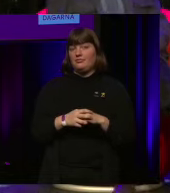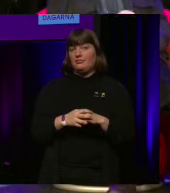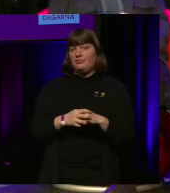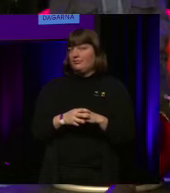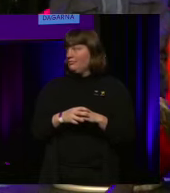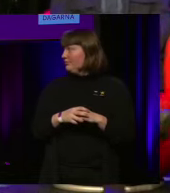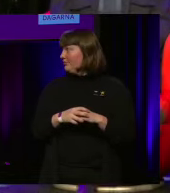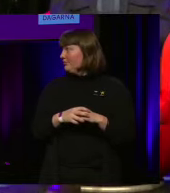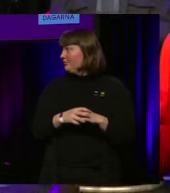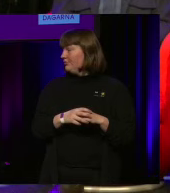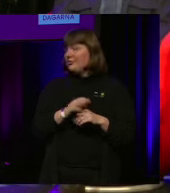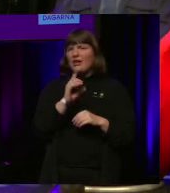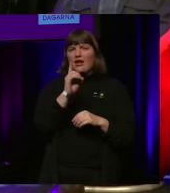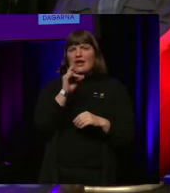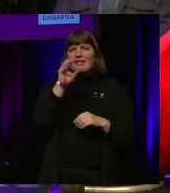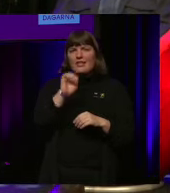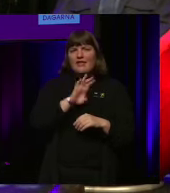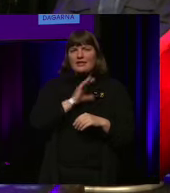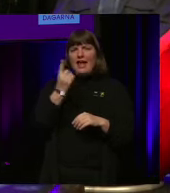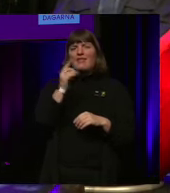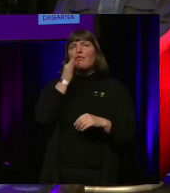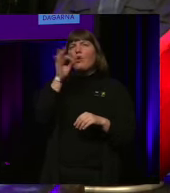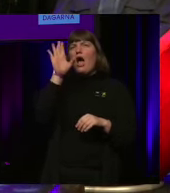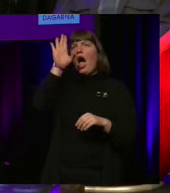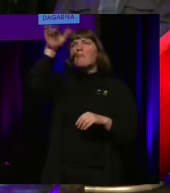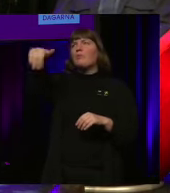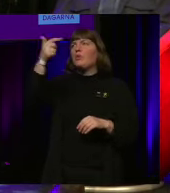And then there was a question in the way back, I think. Yes.